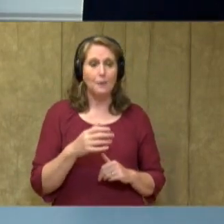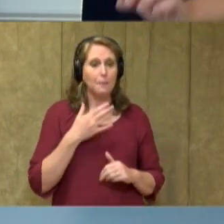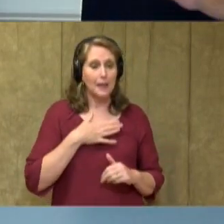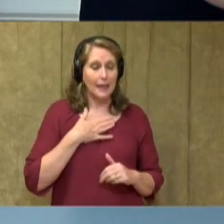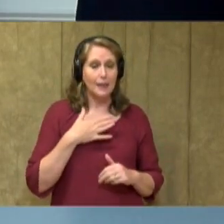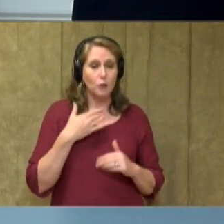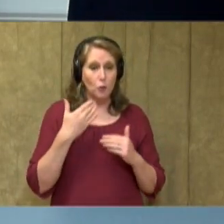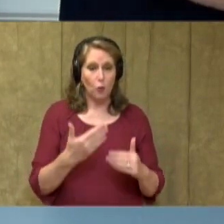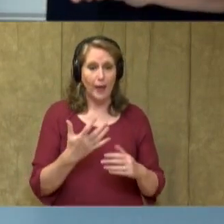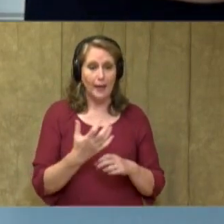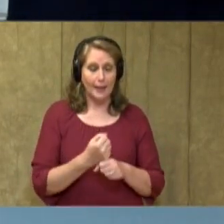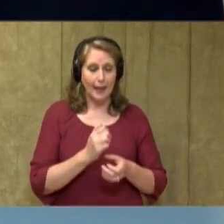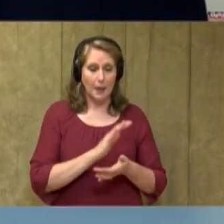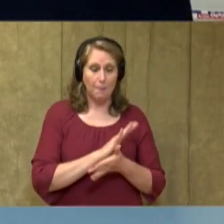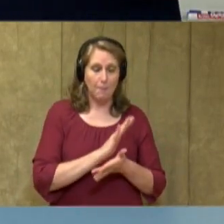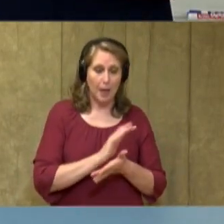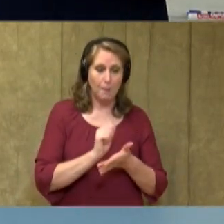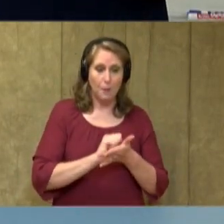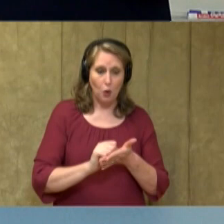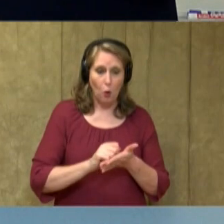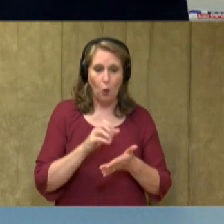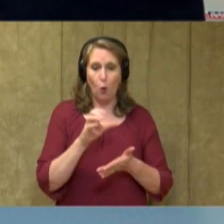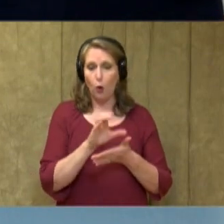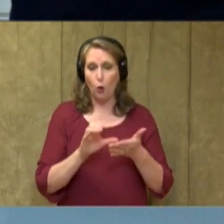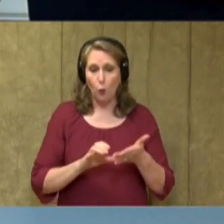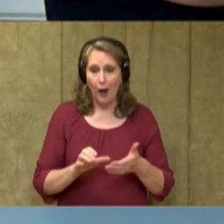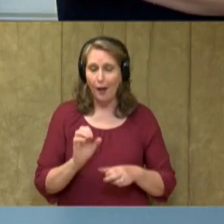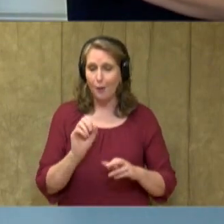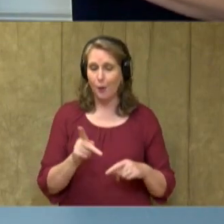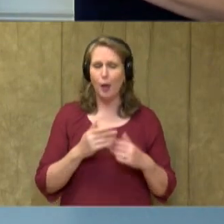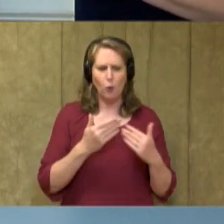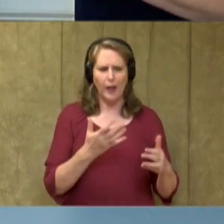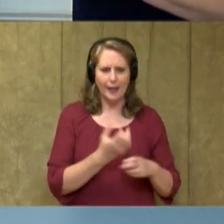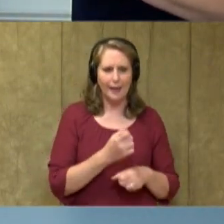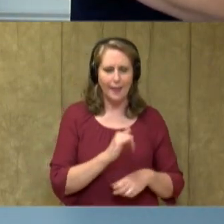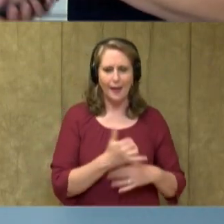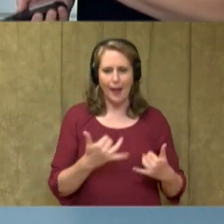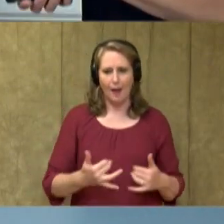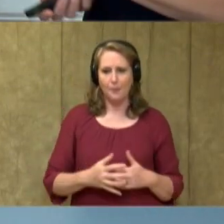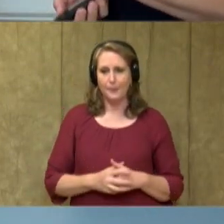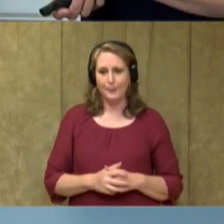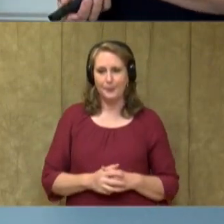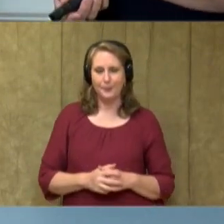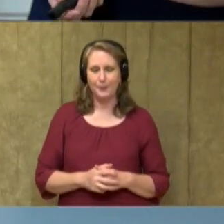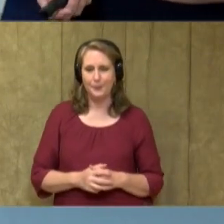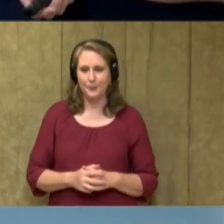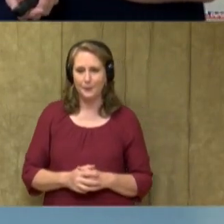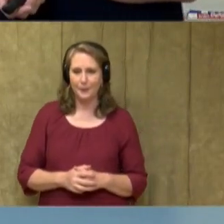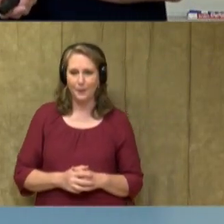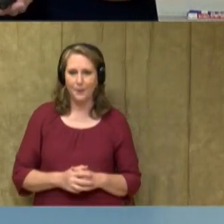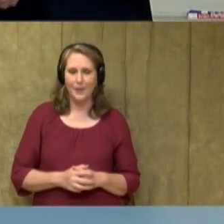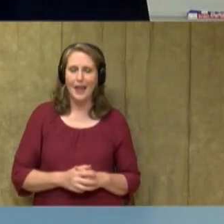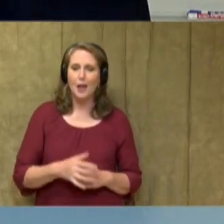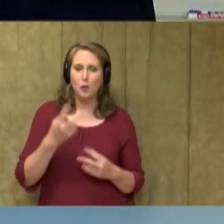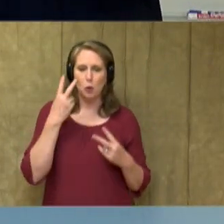piece of paper and a crayon or a pencil or something, why don't you get that really quickly? All right, so we are going to look at some things that we